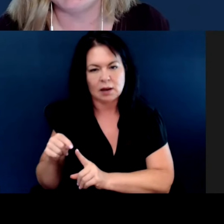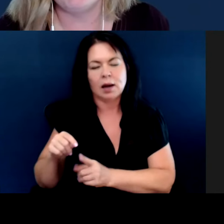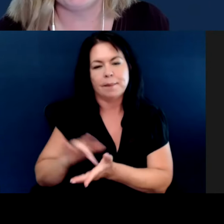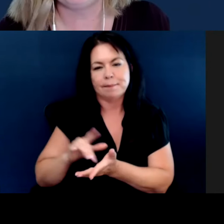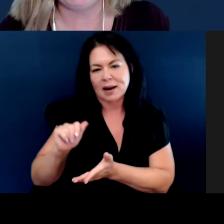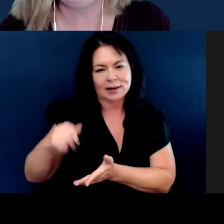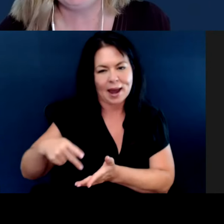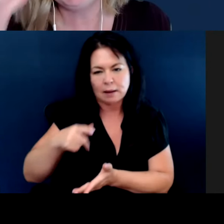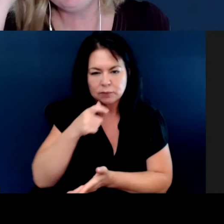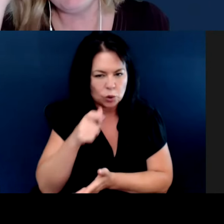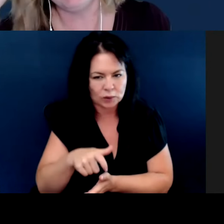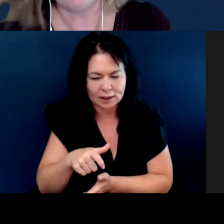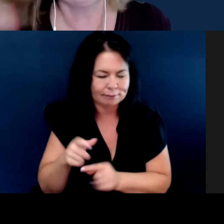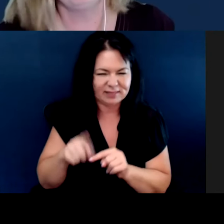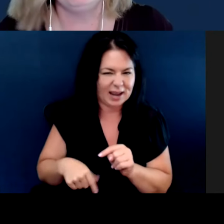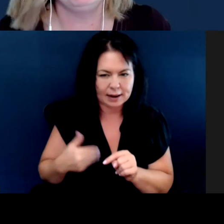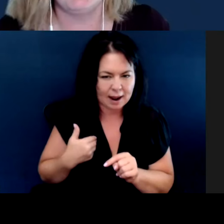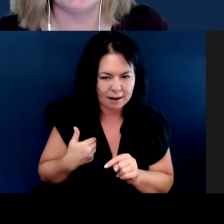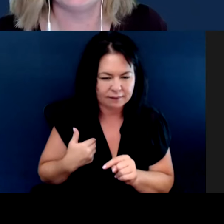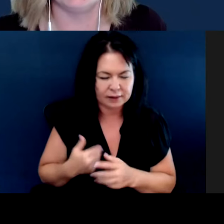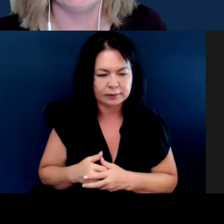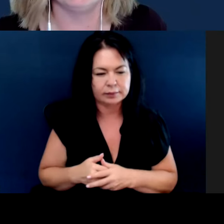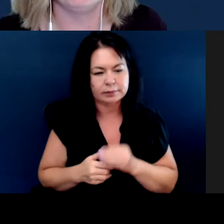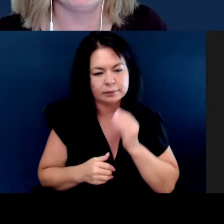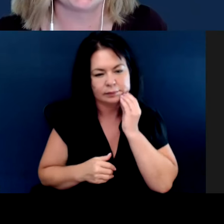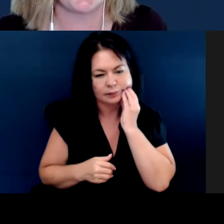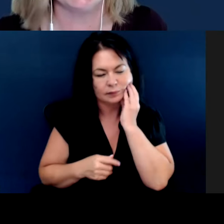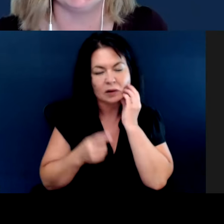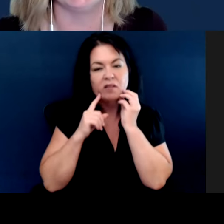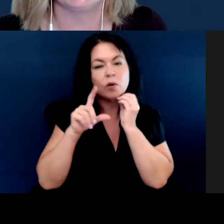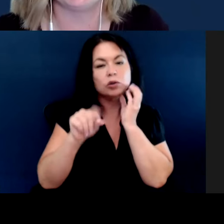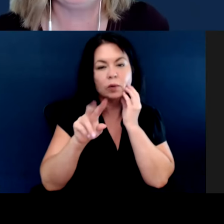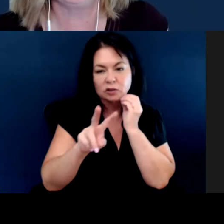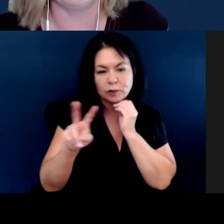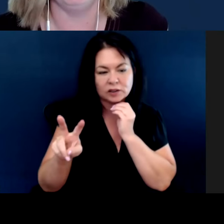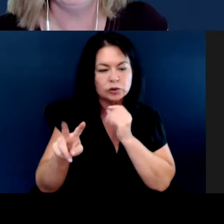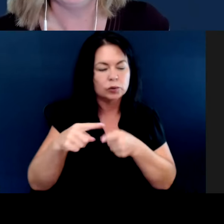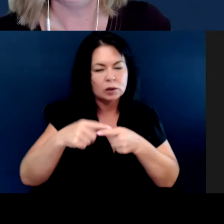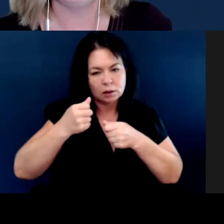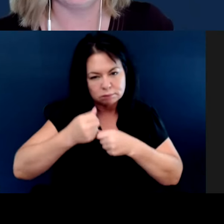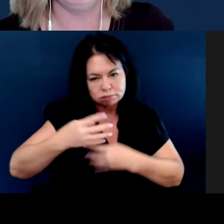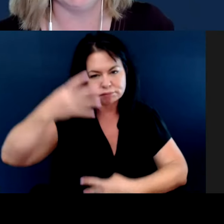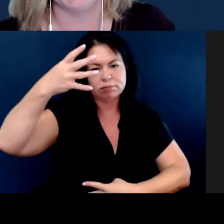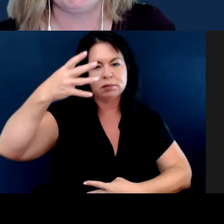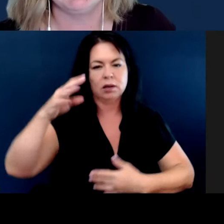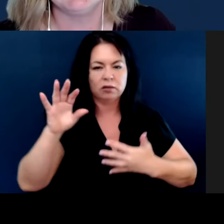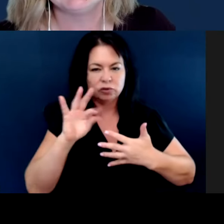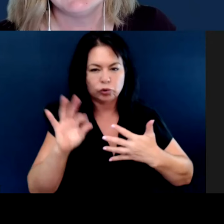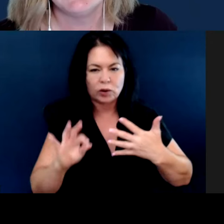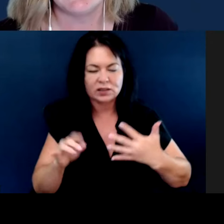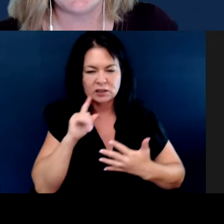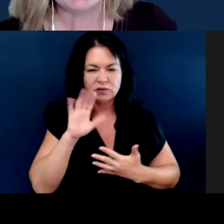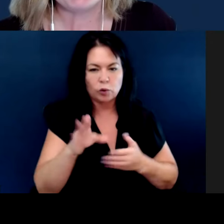All right, so for 2022, there are a whole host of choices to choose from for Advantage